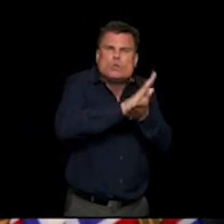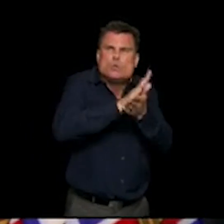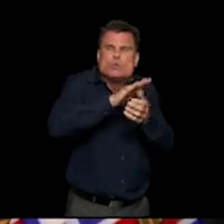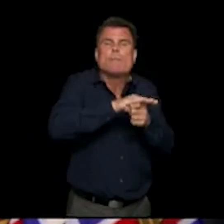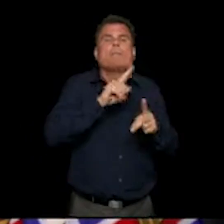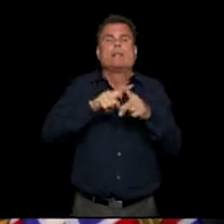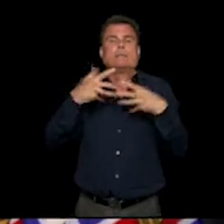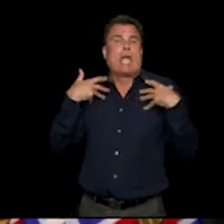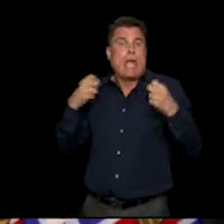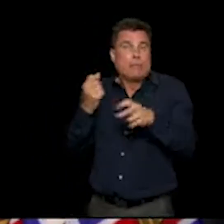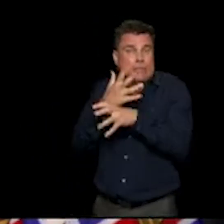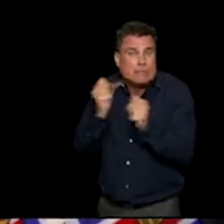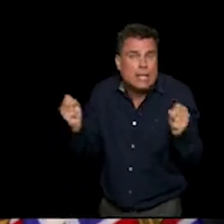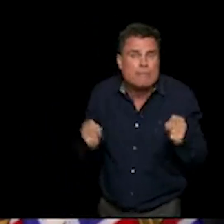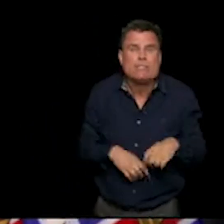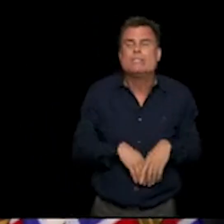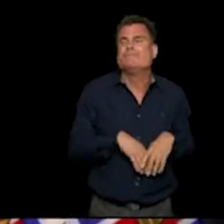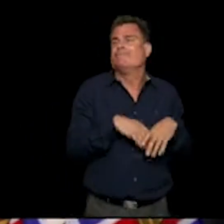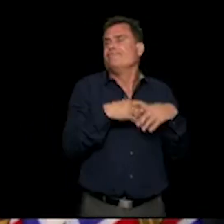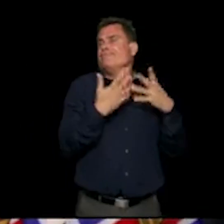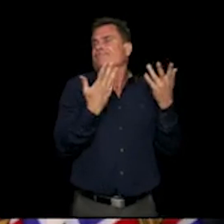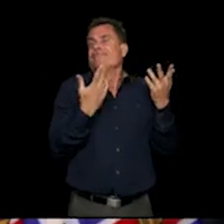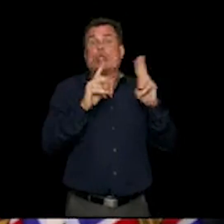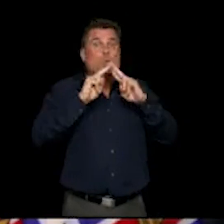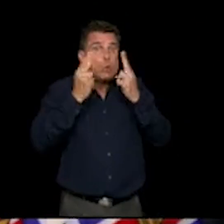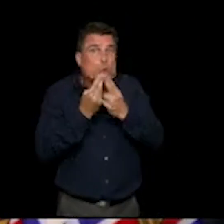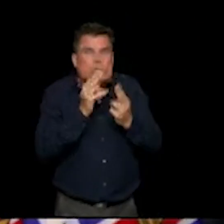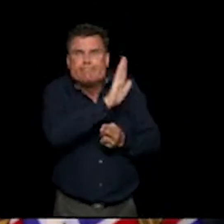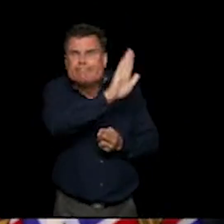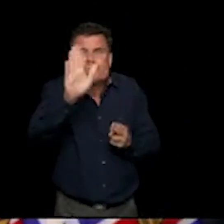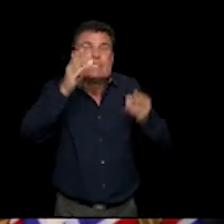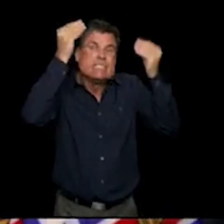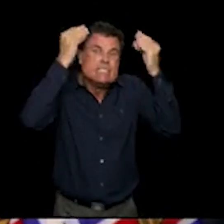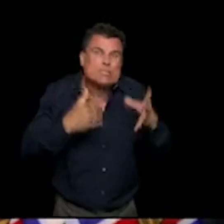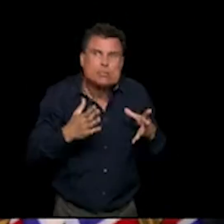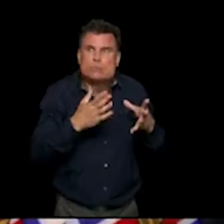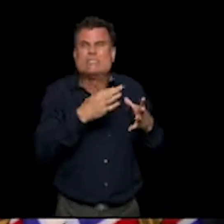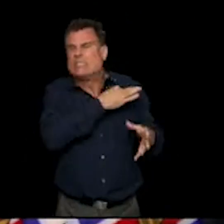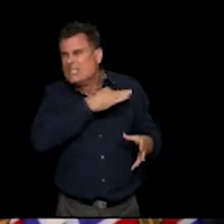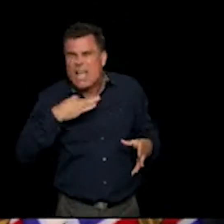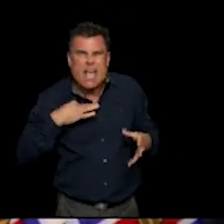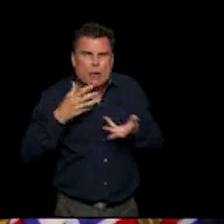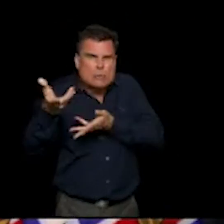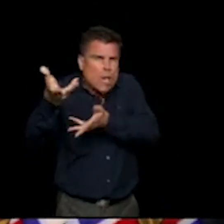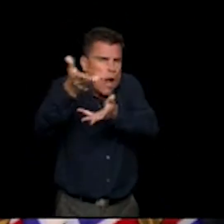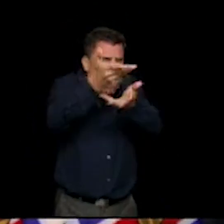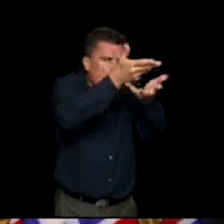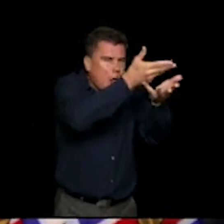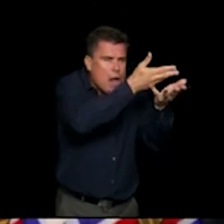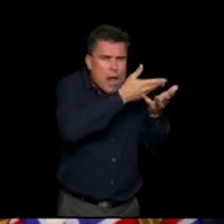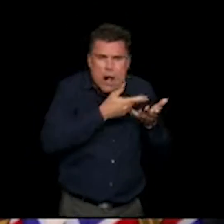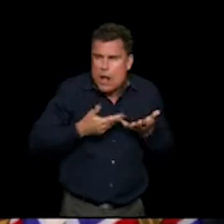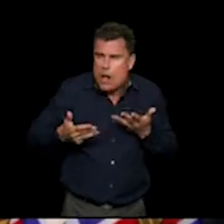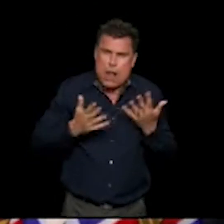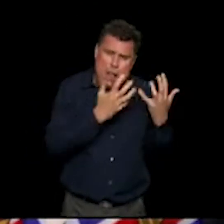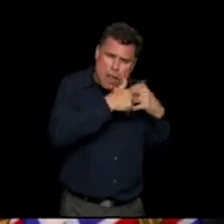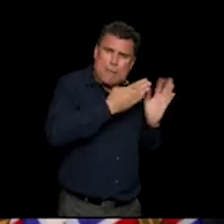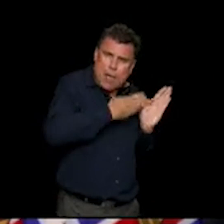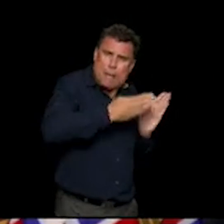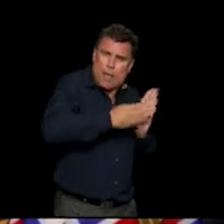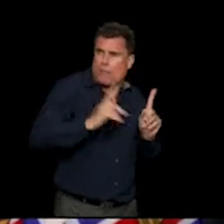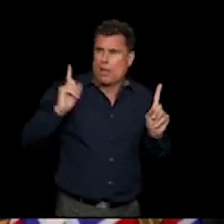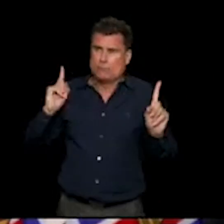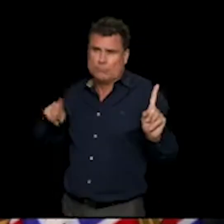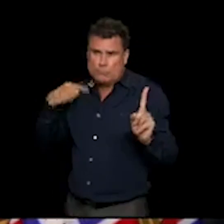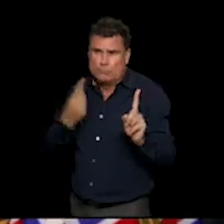occupational health and safety teams, with local unions including teachers and support staff. And when we have orientation week on September 8th and